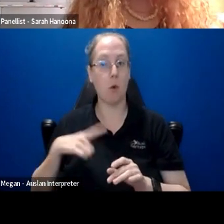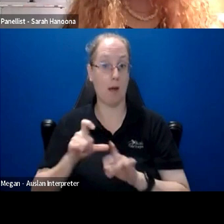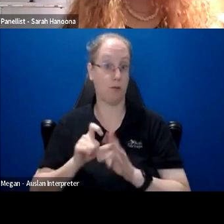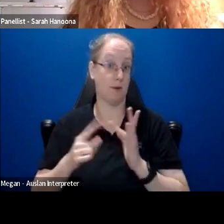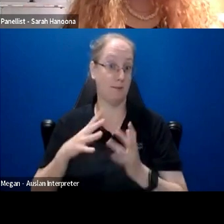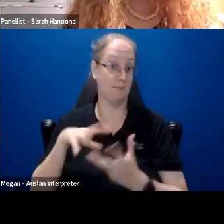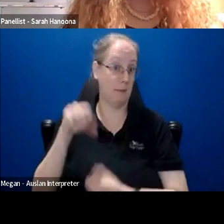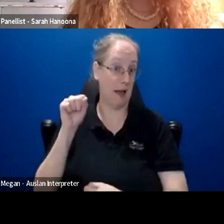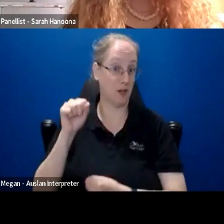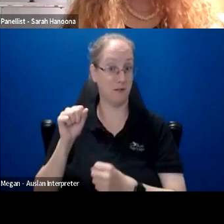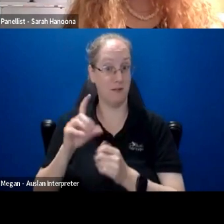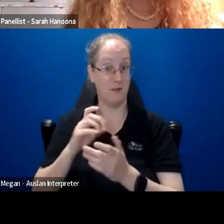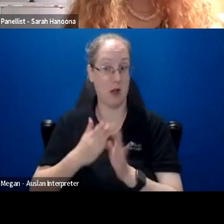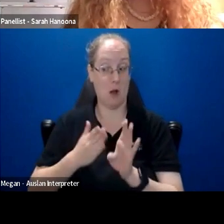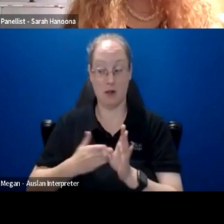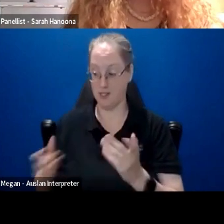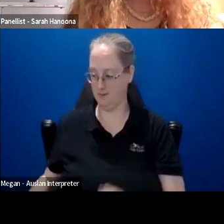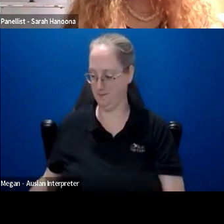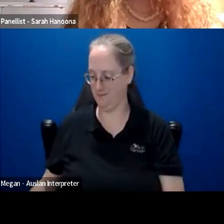Psychology.